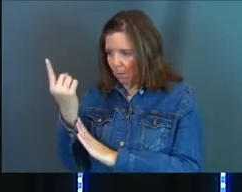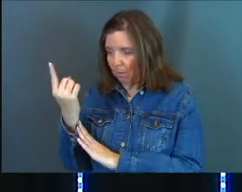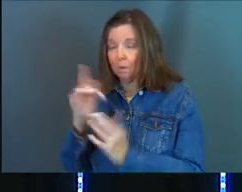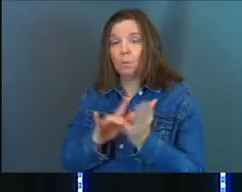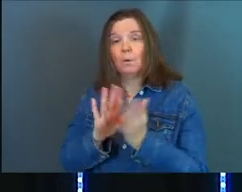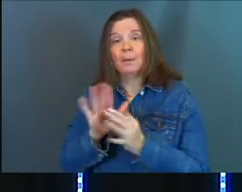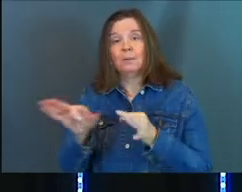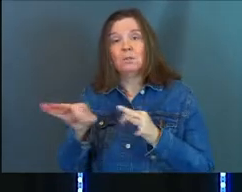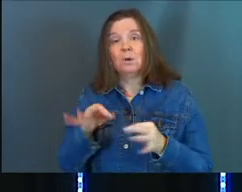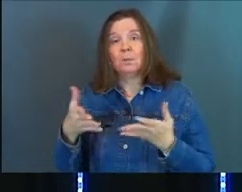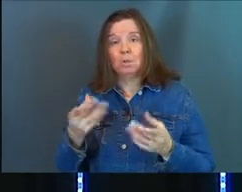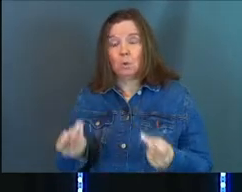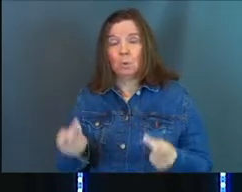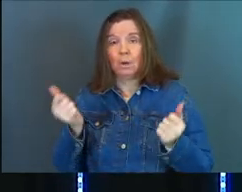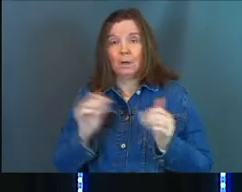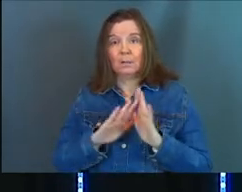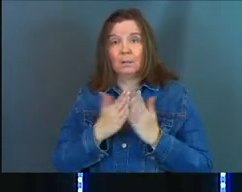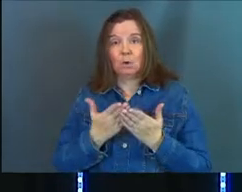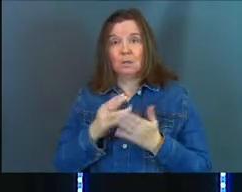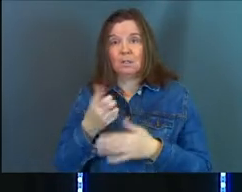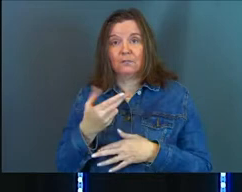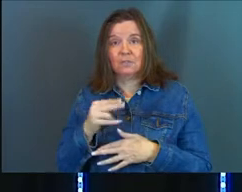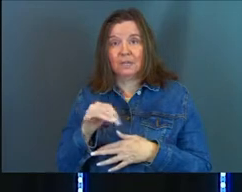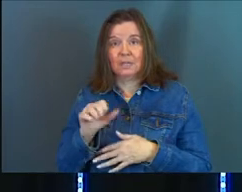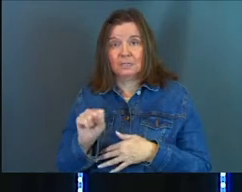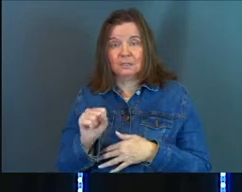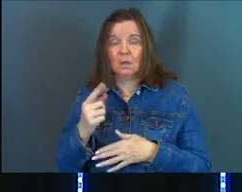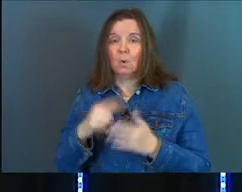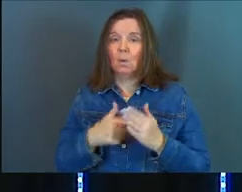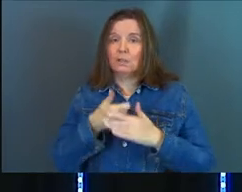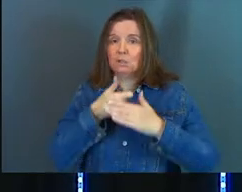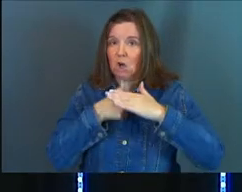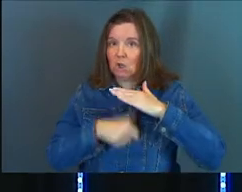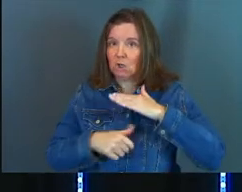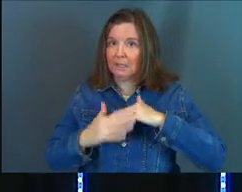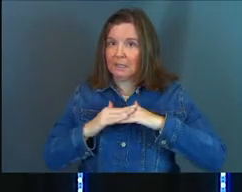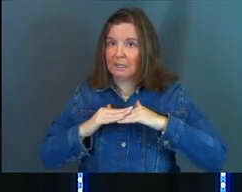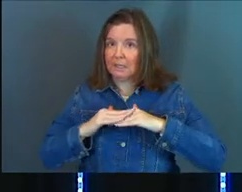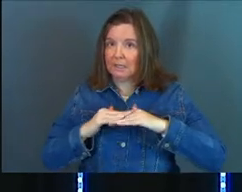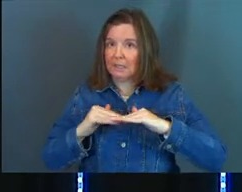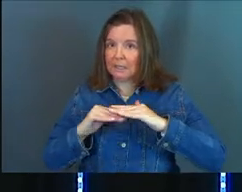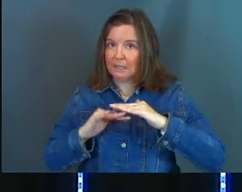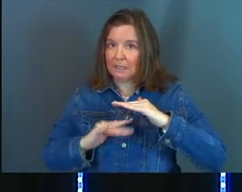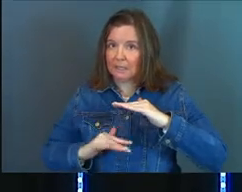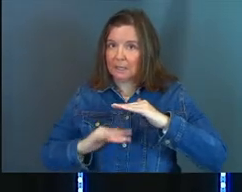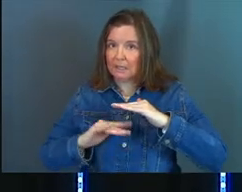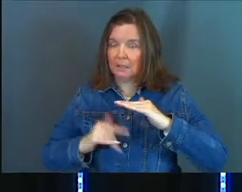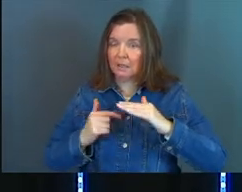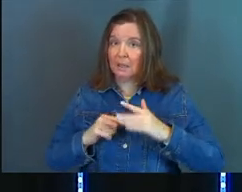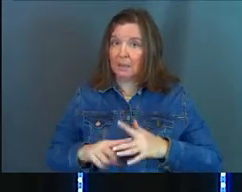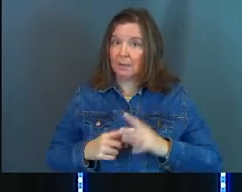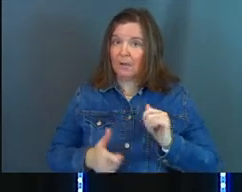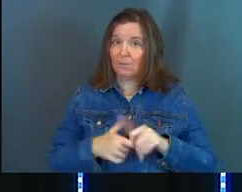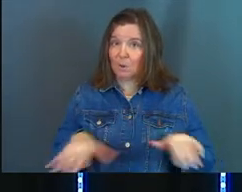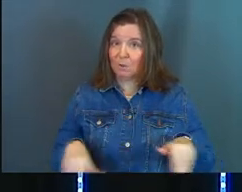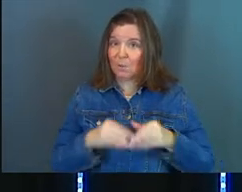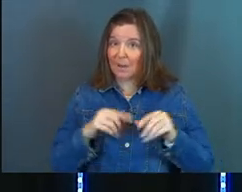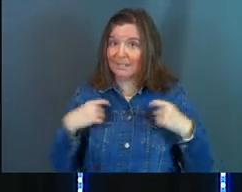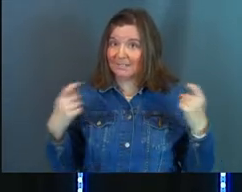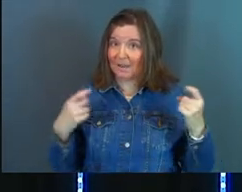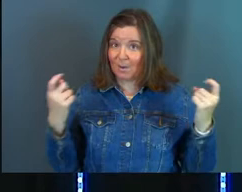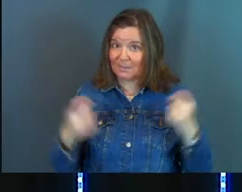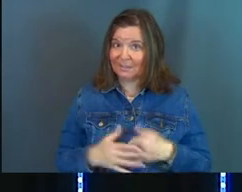Bible's describing here right away in the book of Genesis is what's underneath the beginning of most wedding